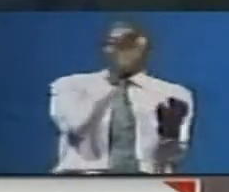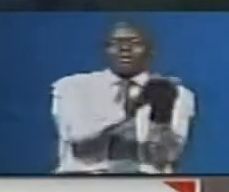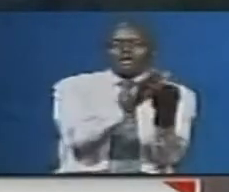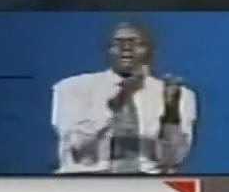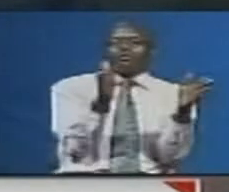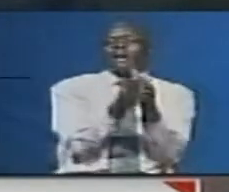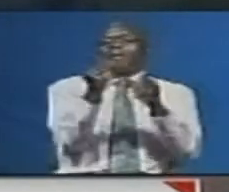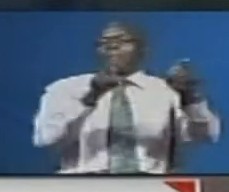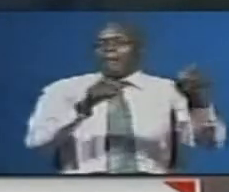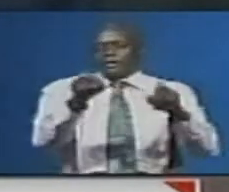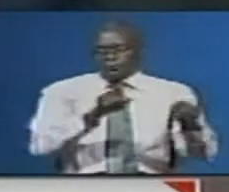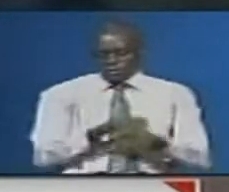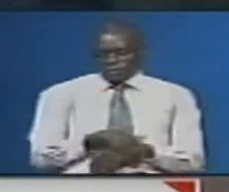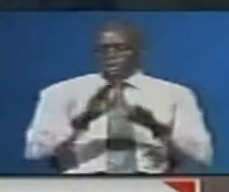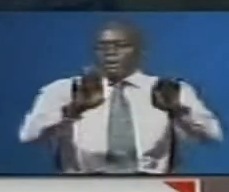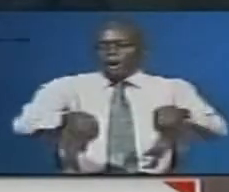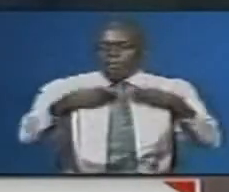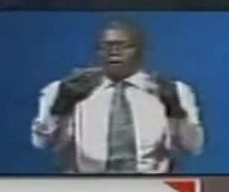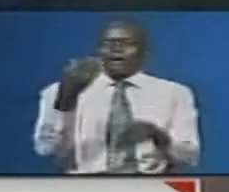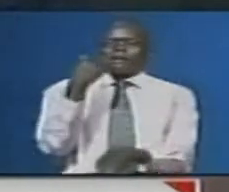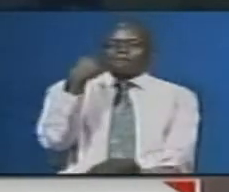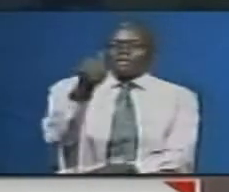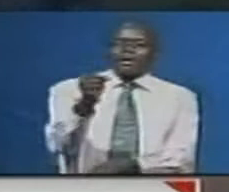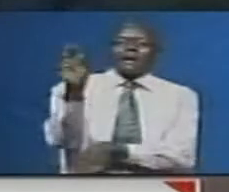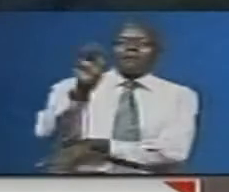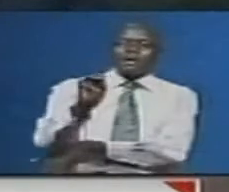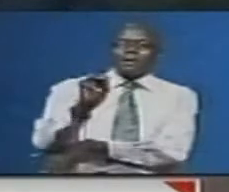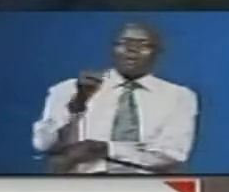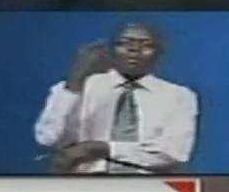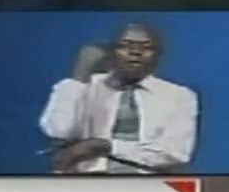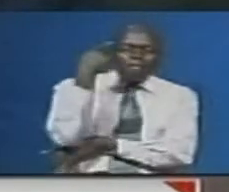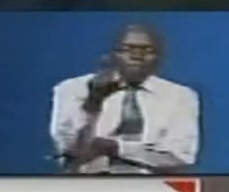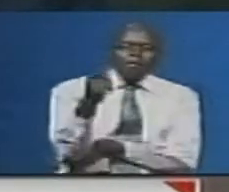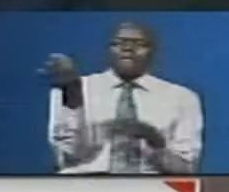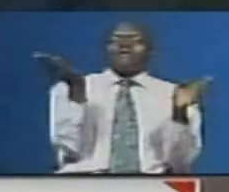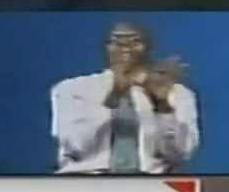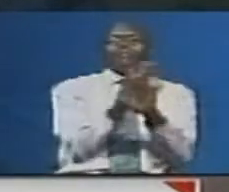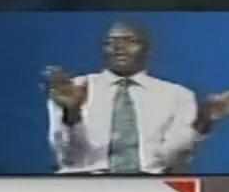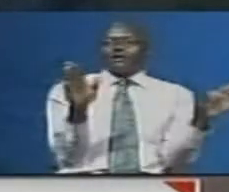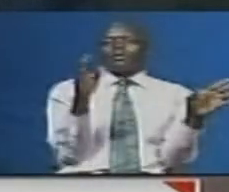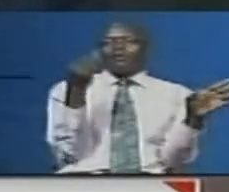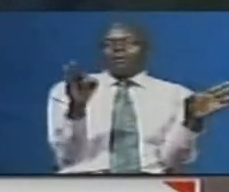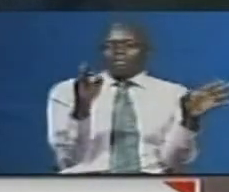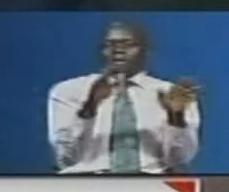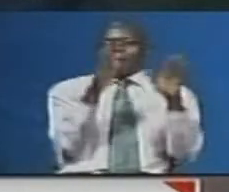and management. I have also provided 500 million for completion of